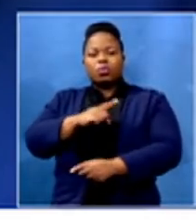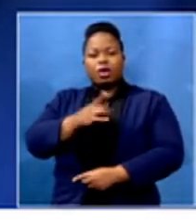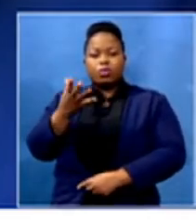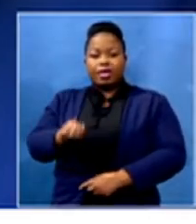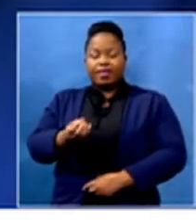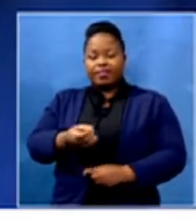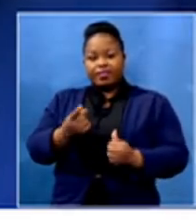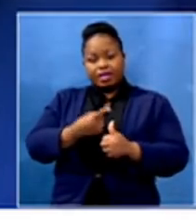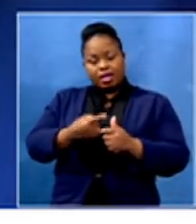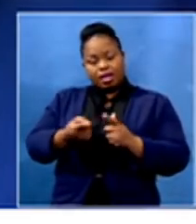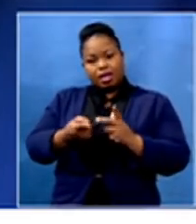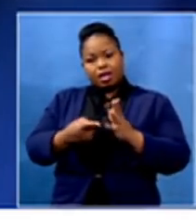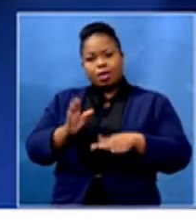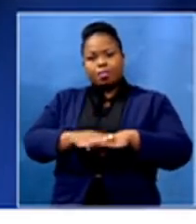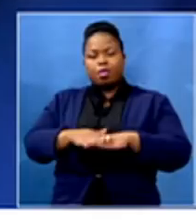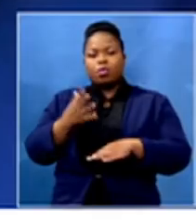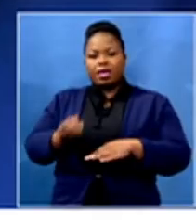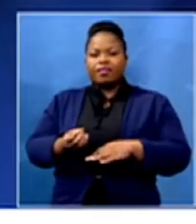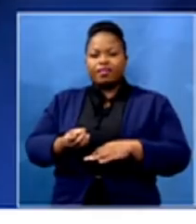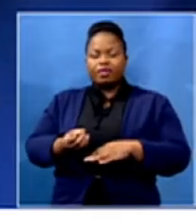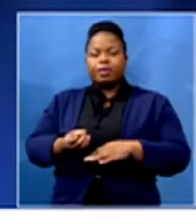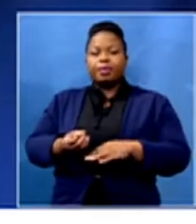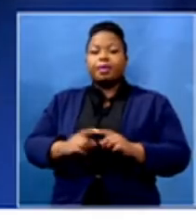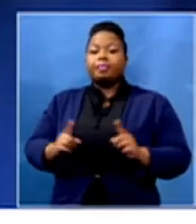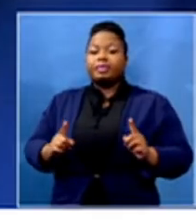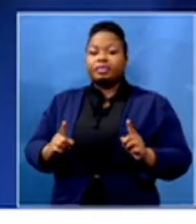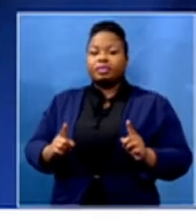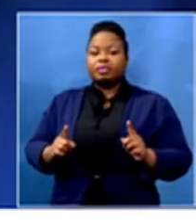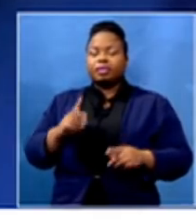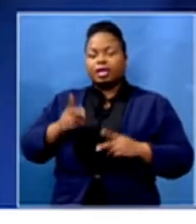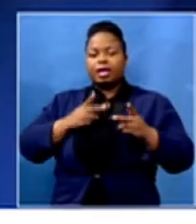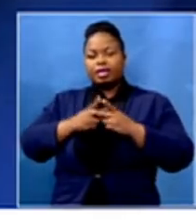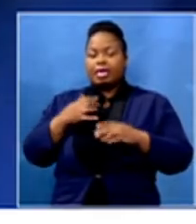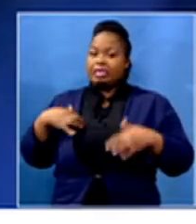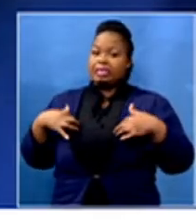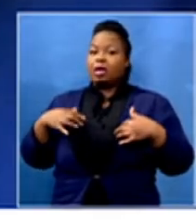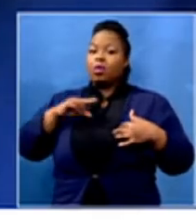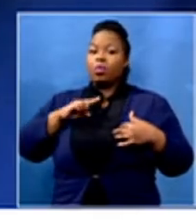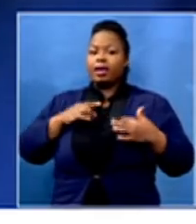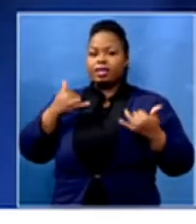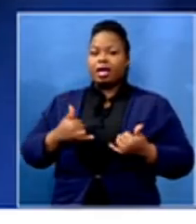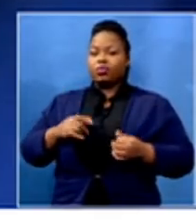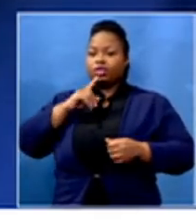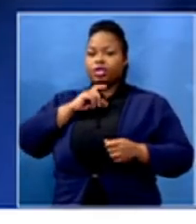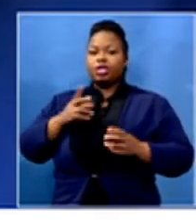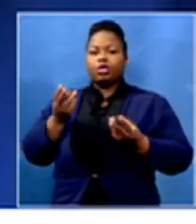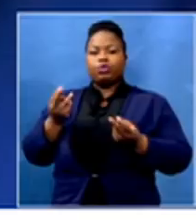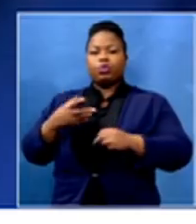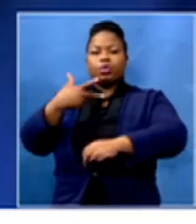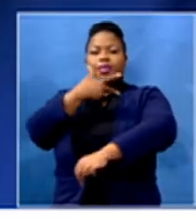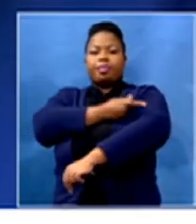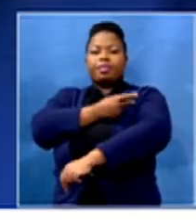going to have to increase the stocks. But in addition, it is actually quite exciting because this is a drug that is